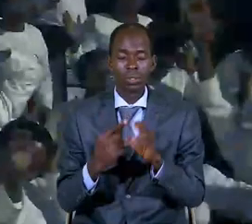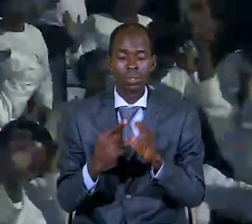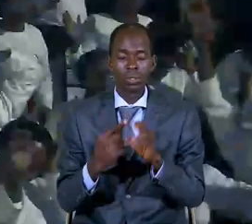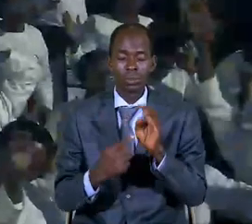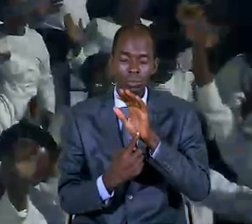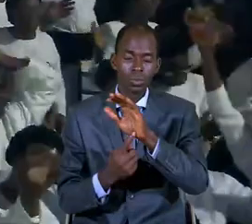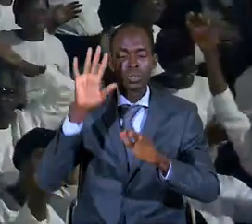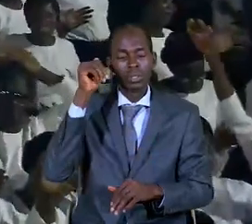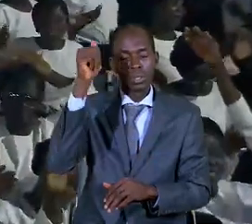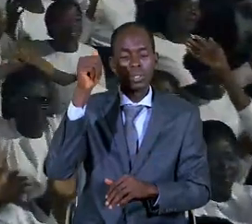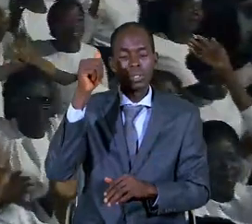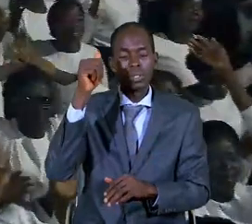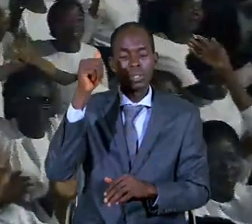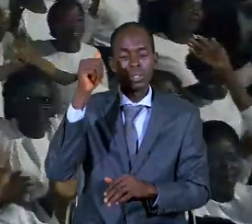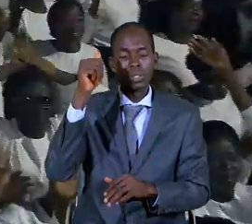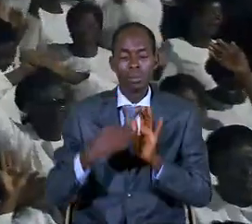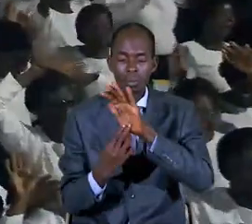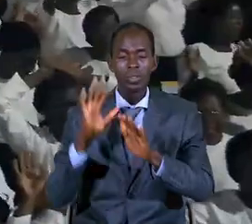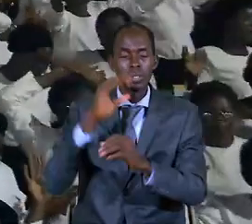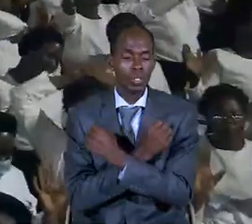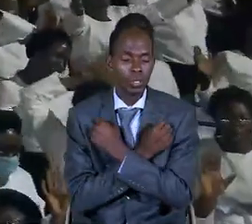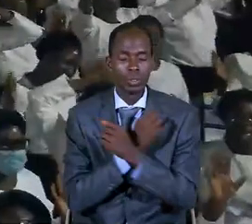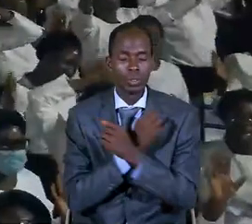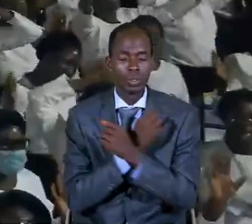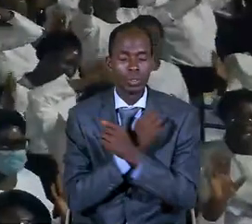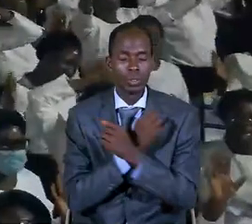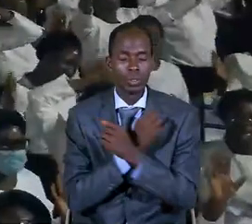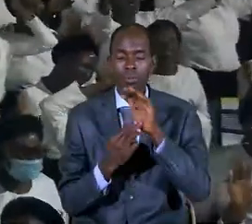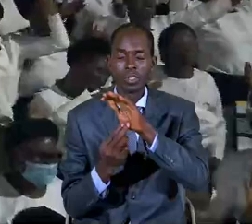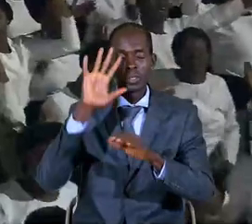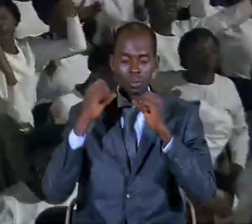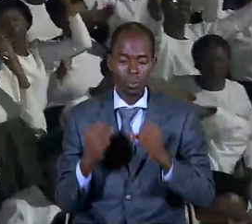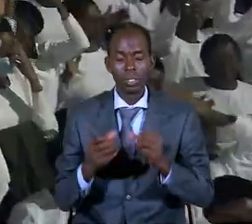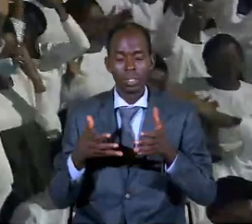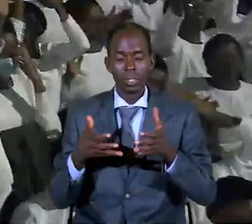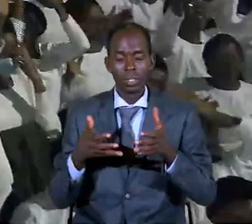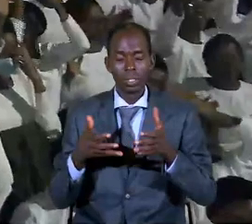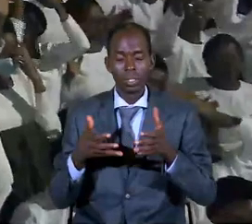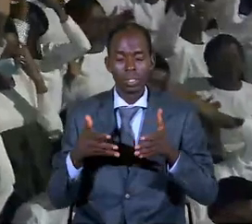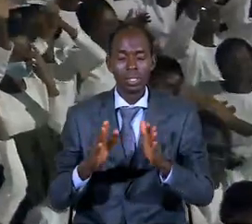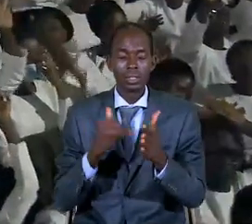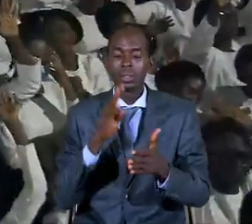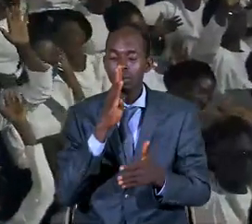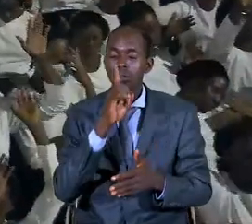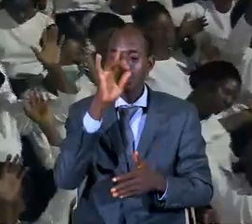yourself, manifest your love, manifest your power. Let it be